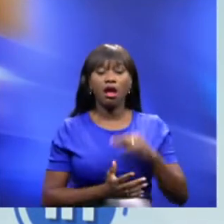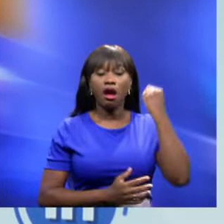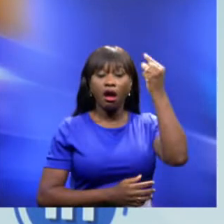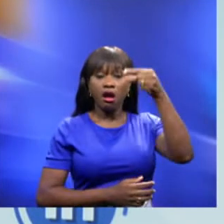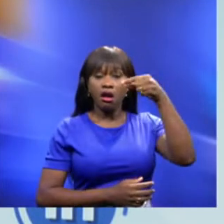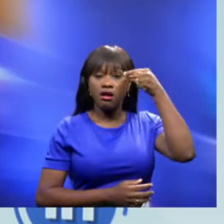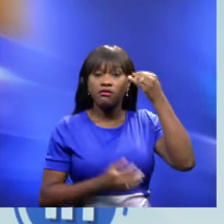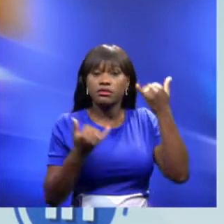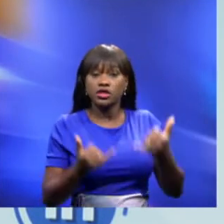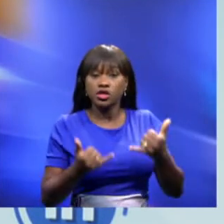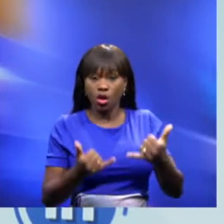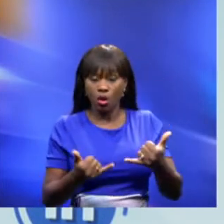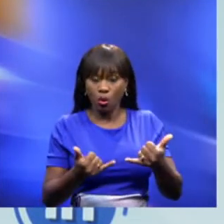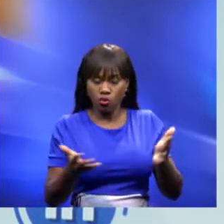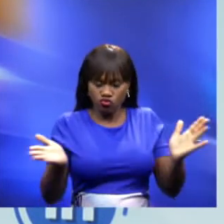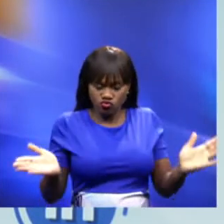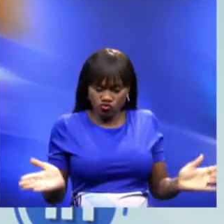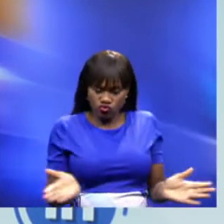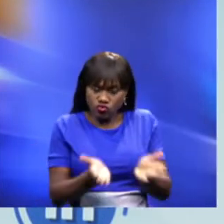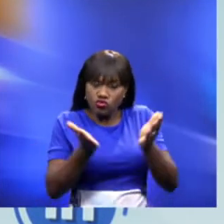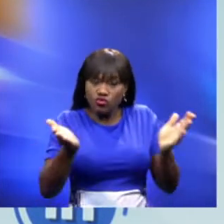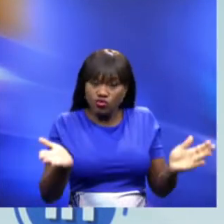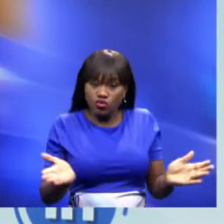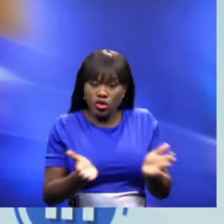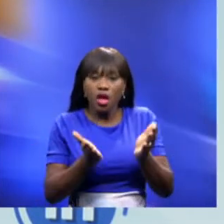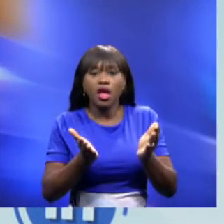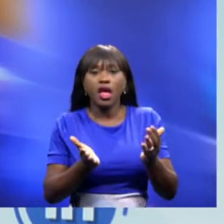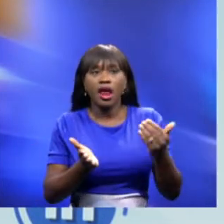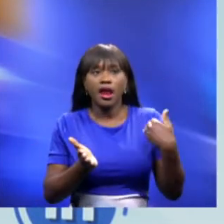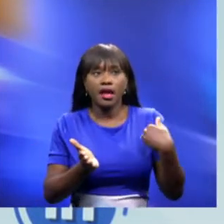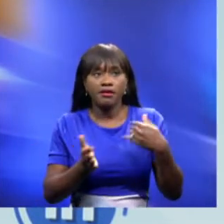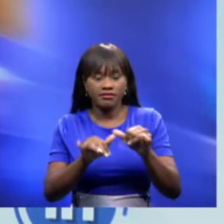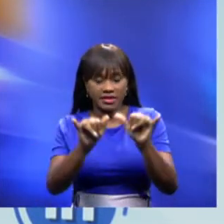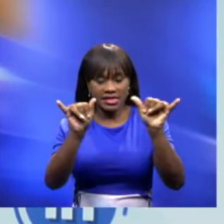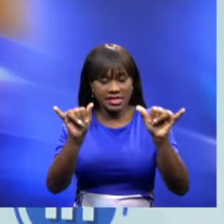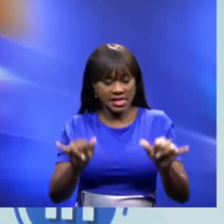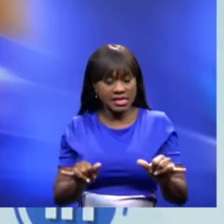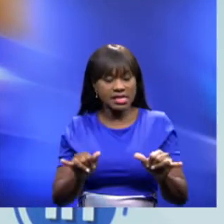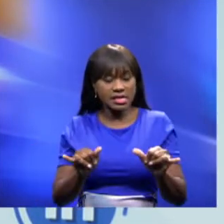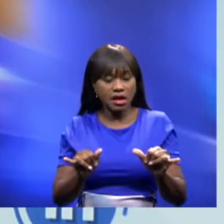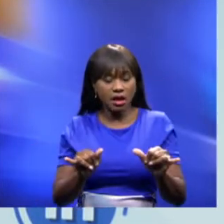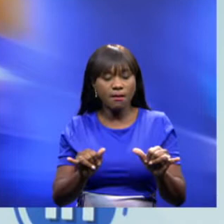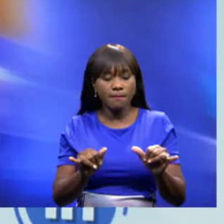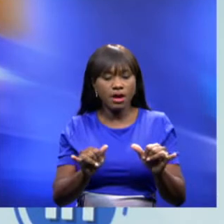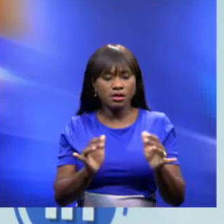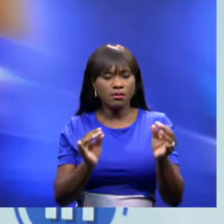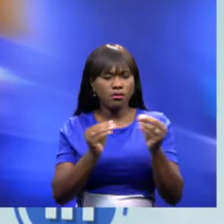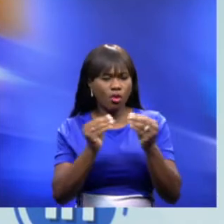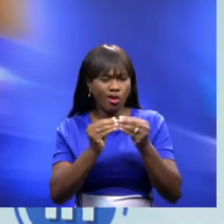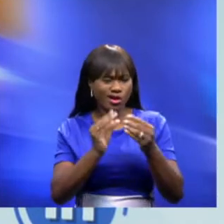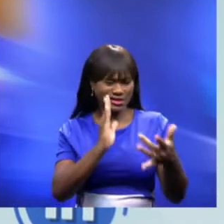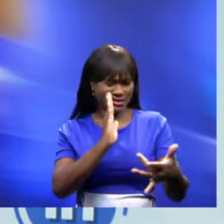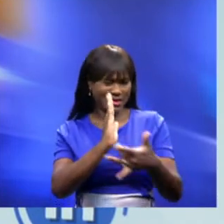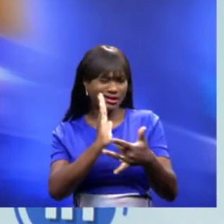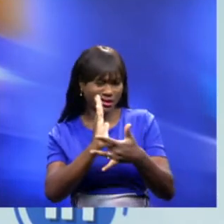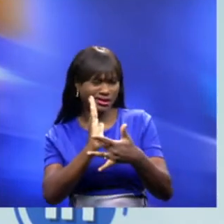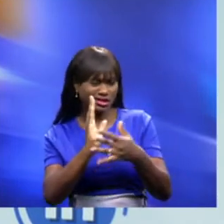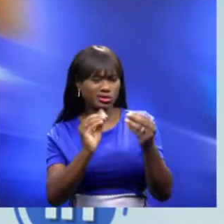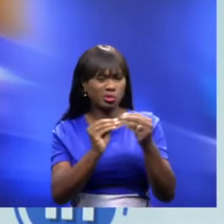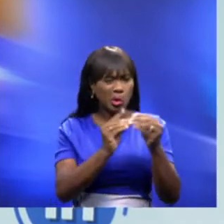pushing to have the platforms that we interact with digitized. We are going in that